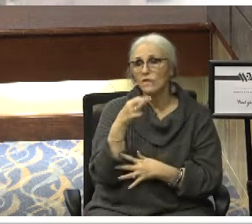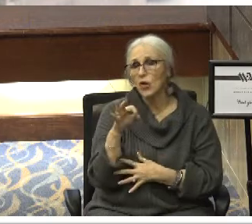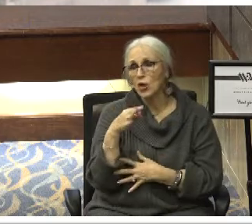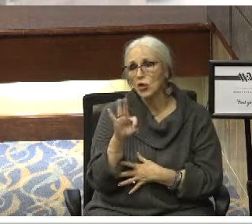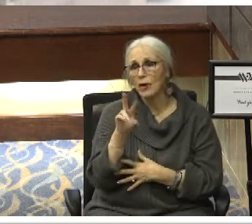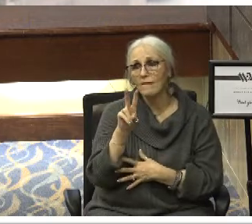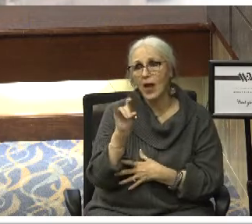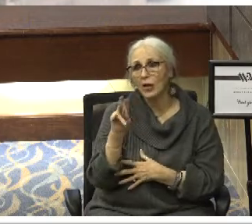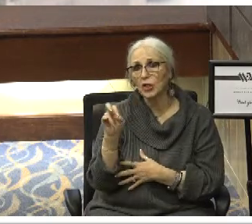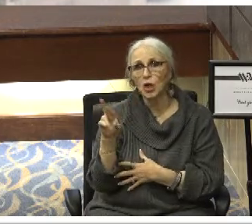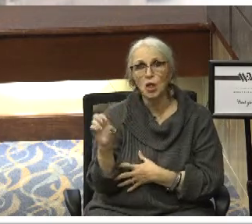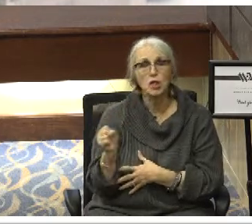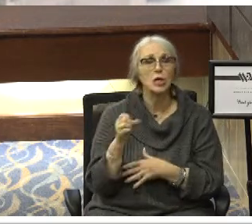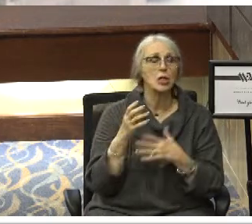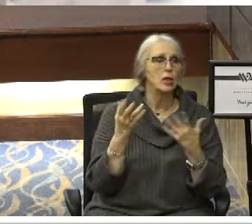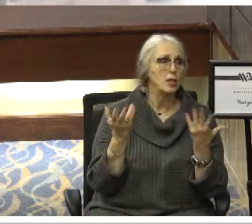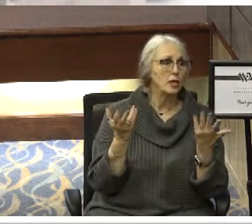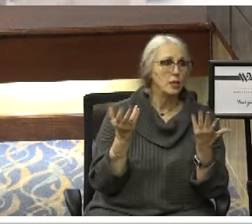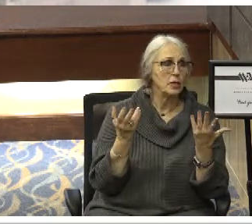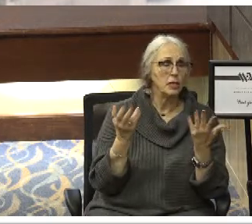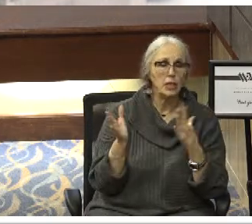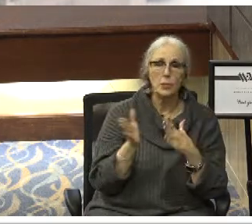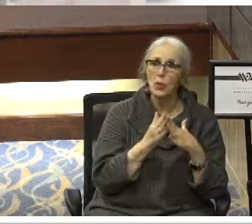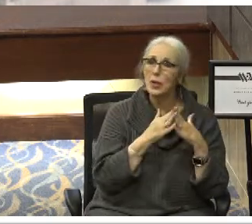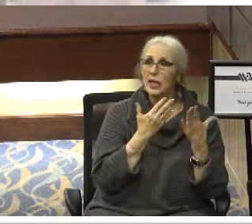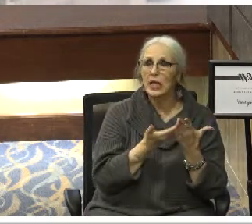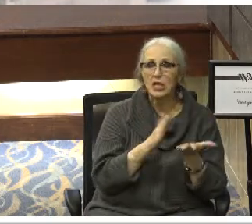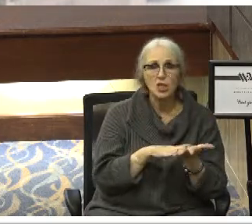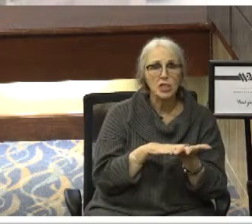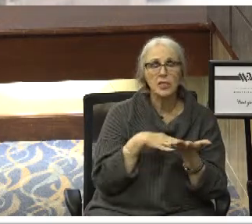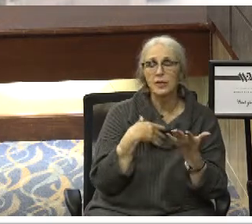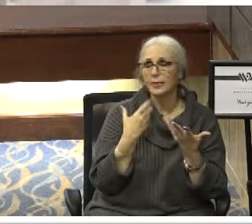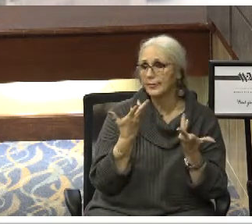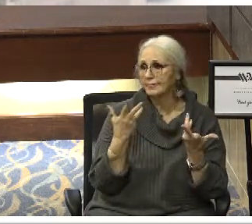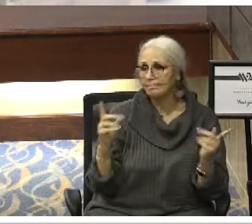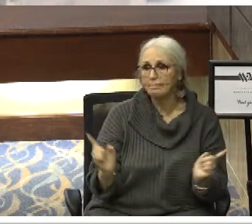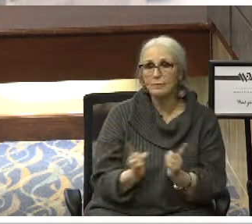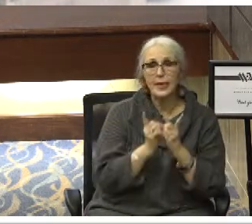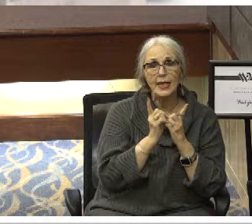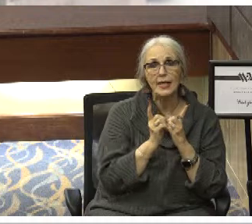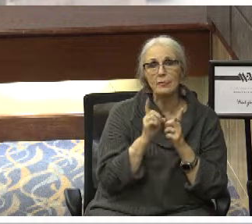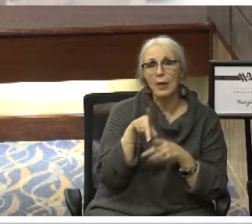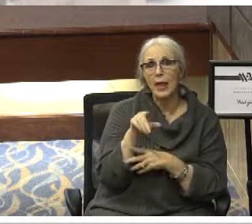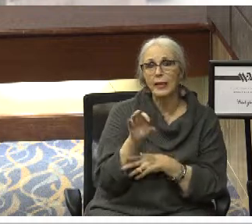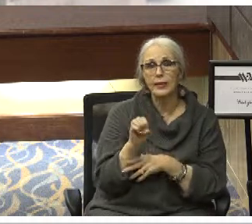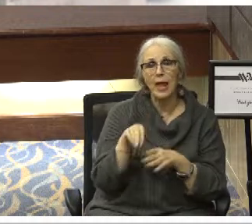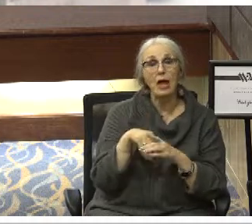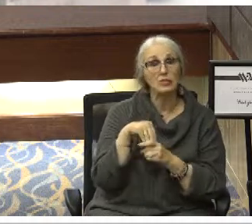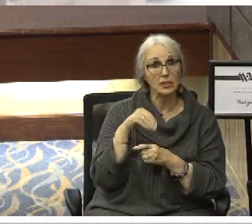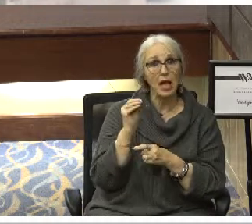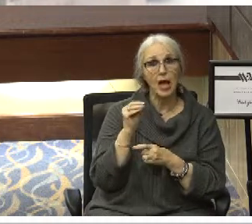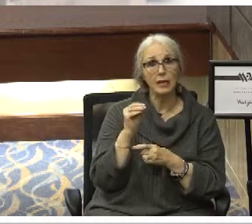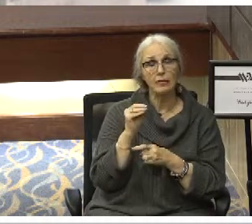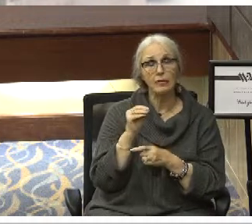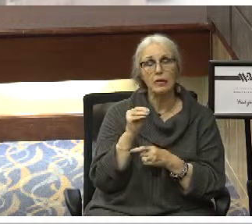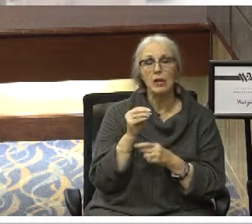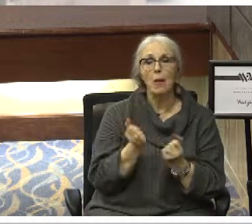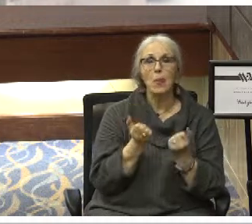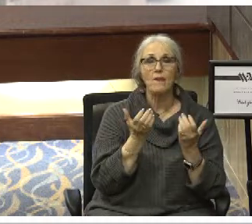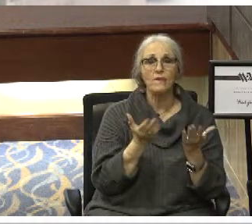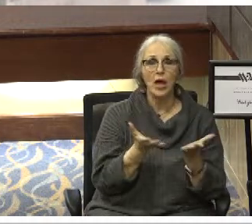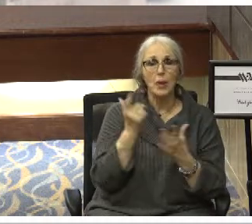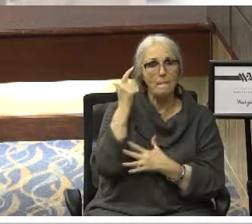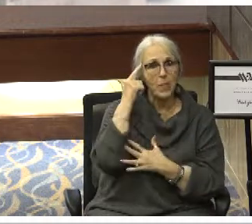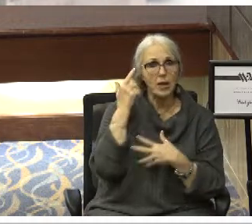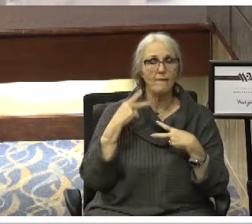vouchers, their community kitchen, and then meeting spaces for outside social services providers for mental